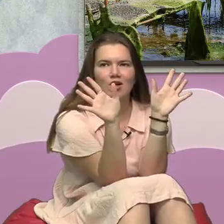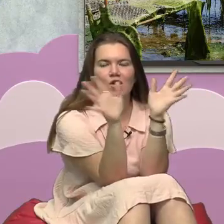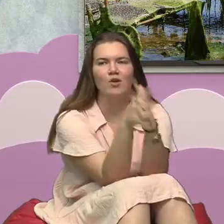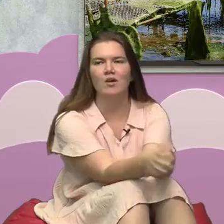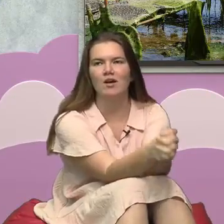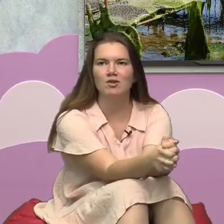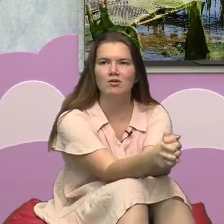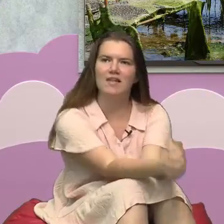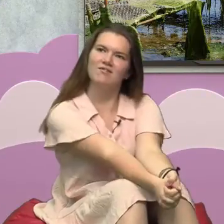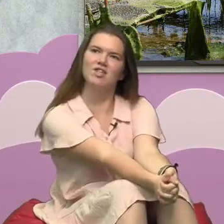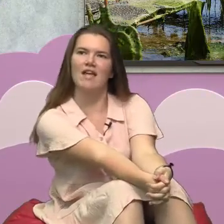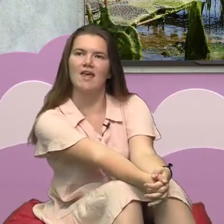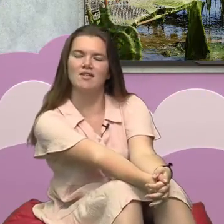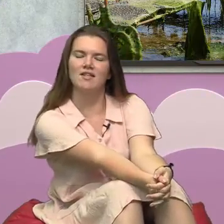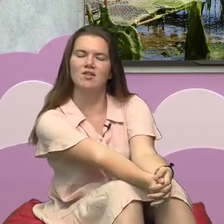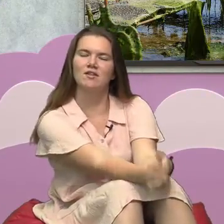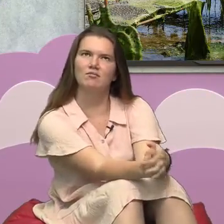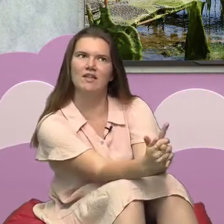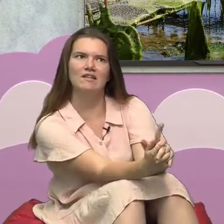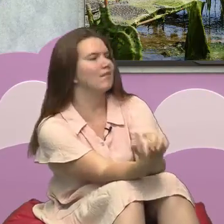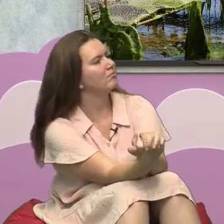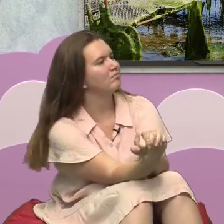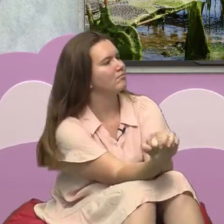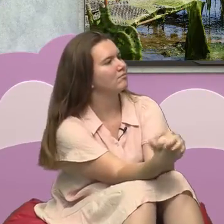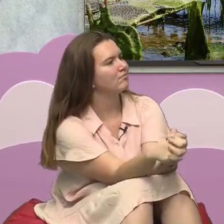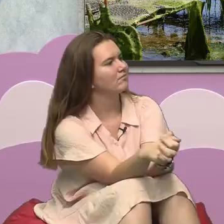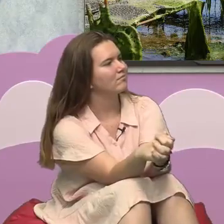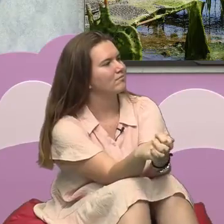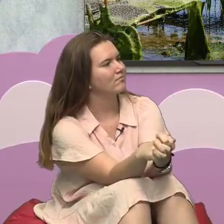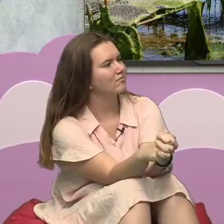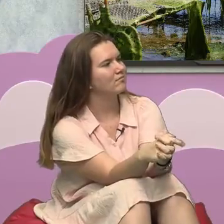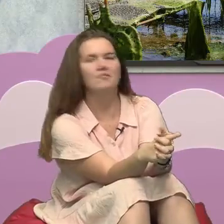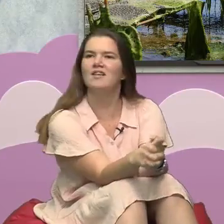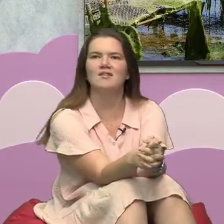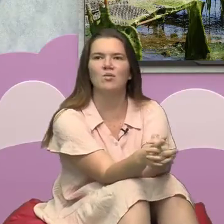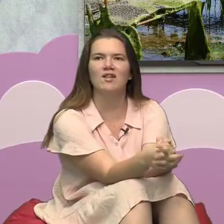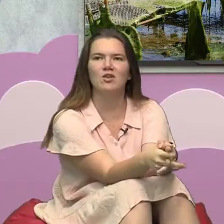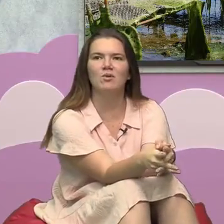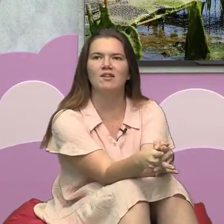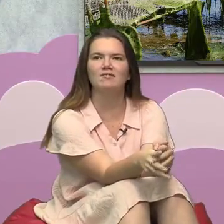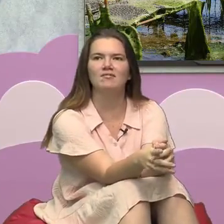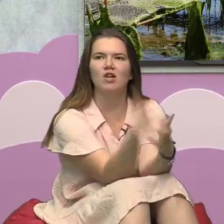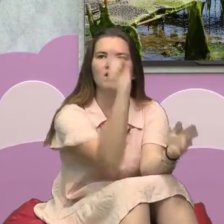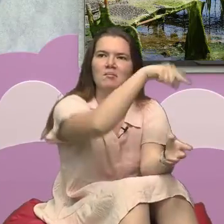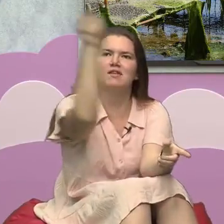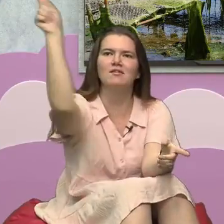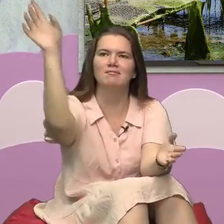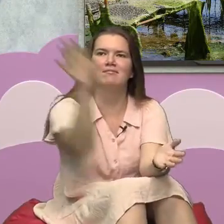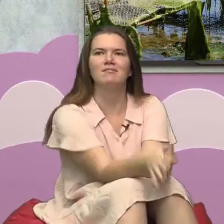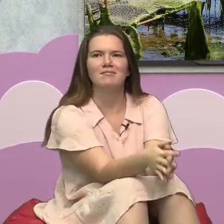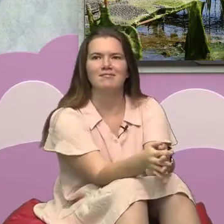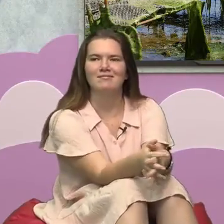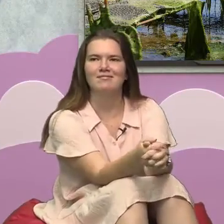10 o'clock on 1 Up to television every single weekday. Yeah, and every day on YouTube. Yes, whenever anytime. You want. On